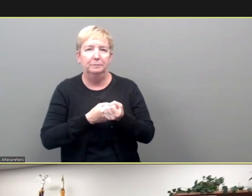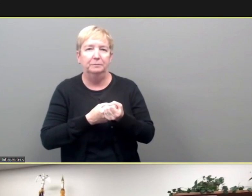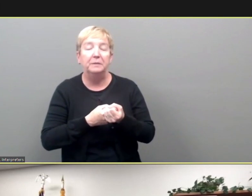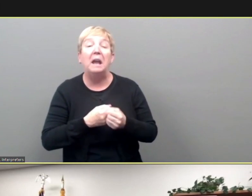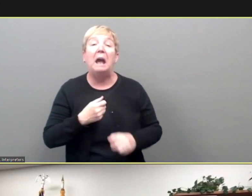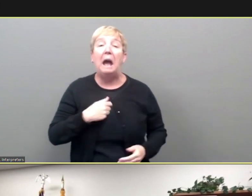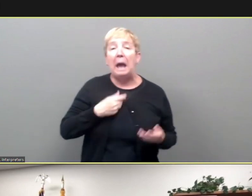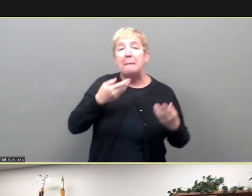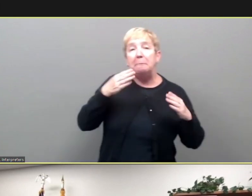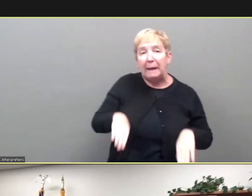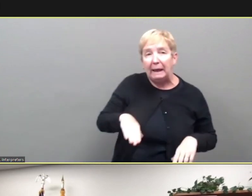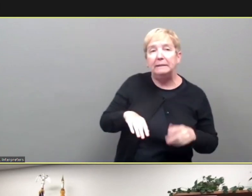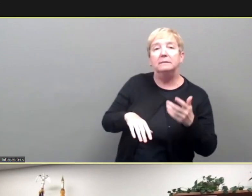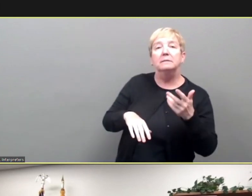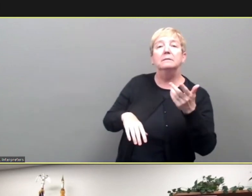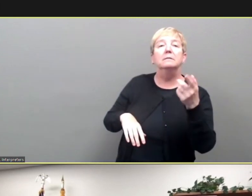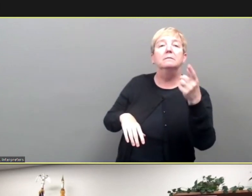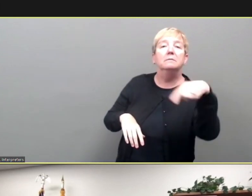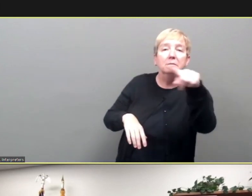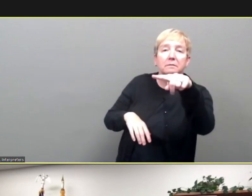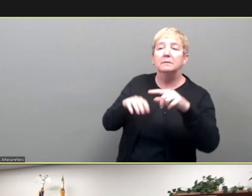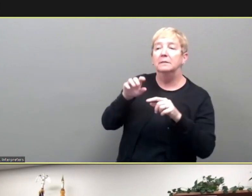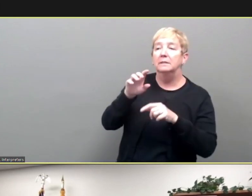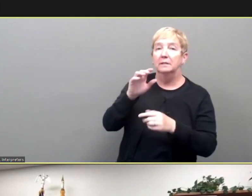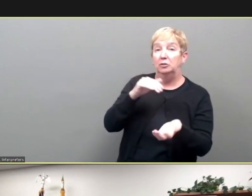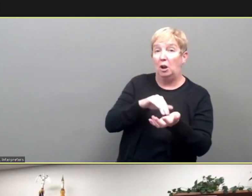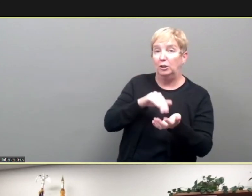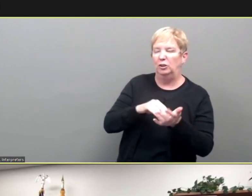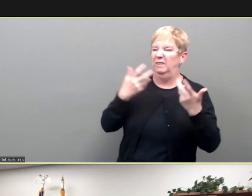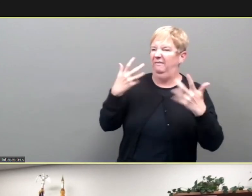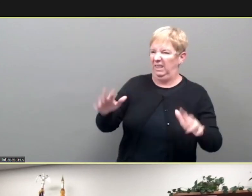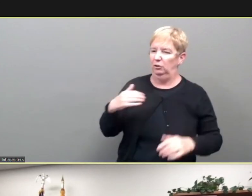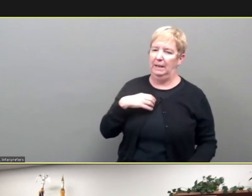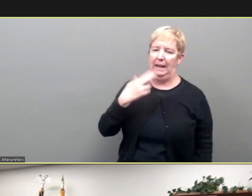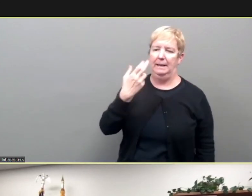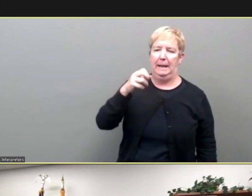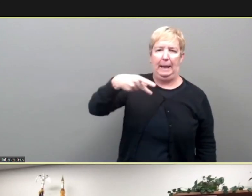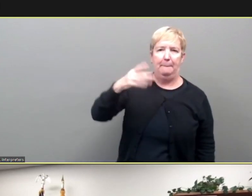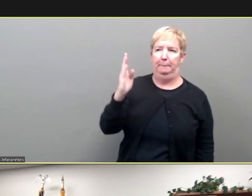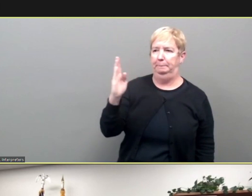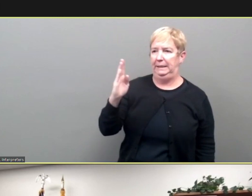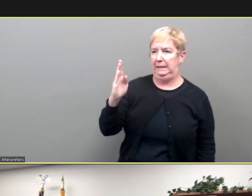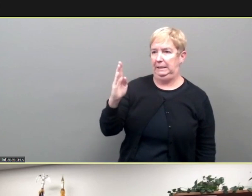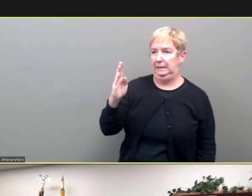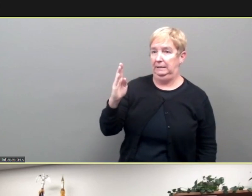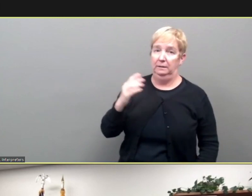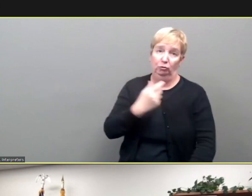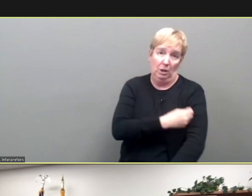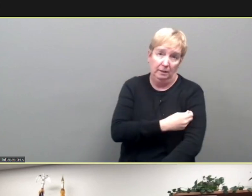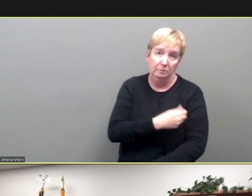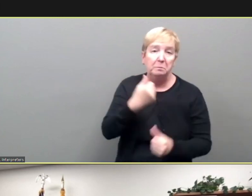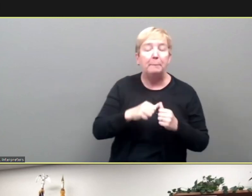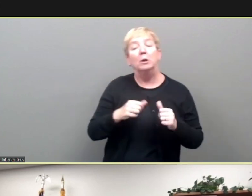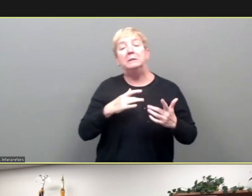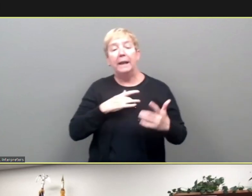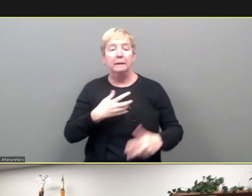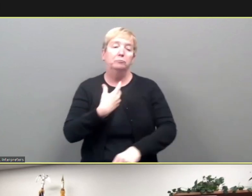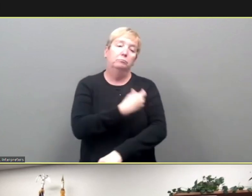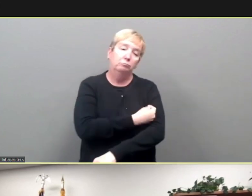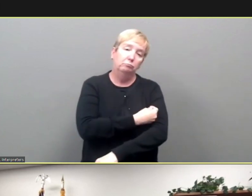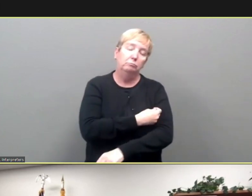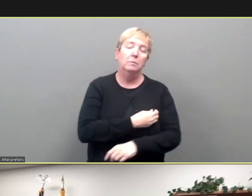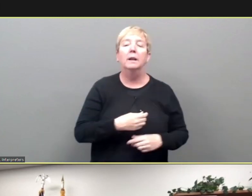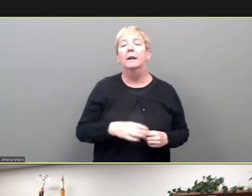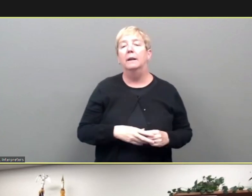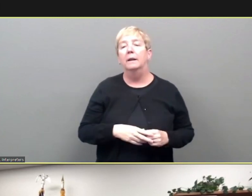hepatitis B. When you get a hepatitis B shot, you get the first shot. A month later, you get the second shot, and